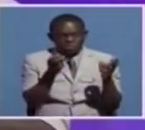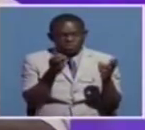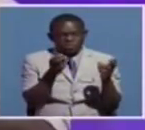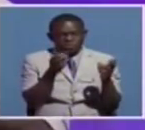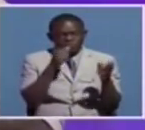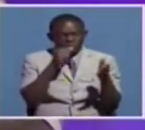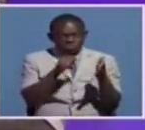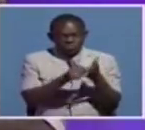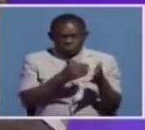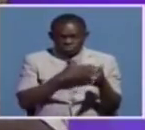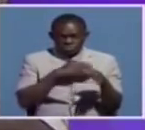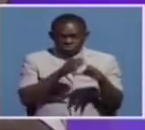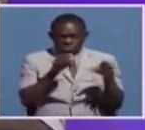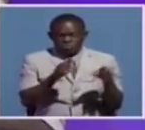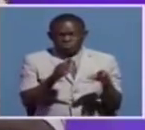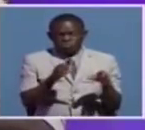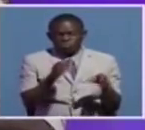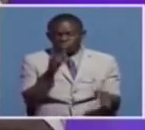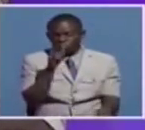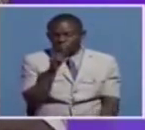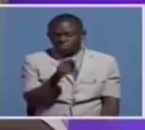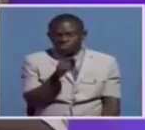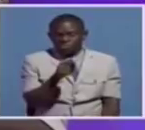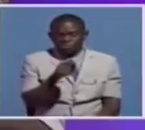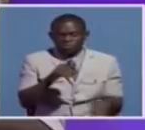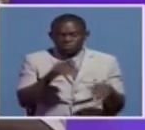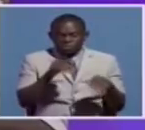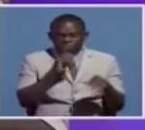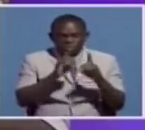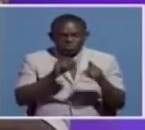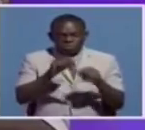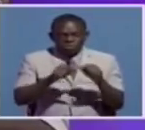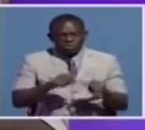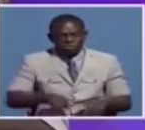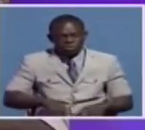in there. His approach to life, how spiritual he is, everything is in there.